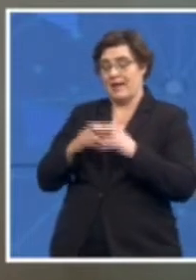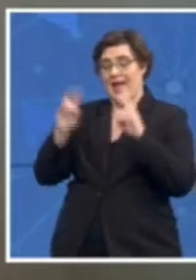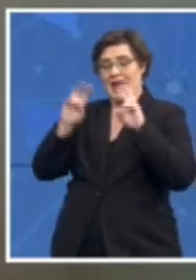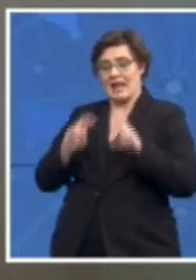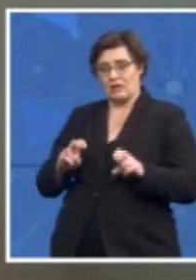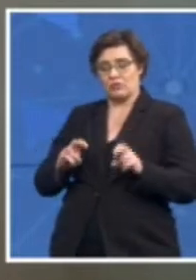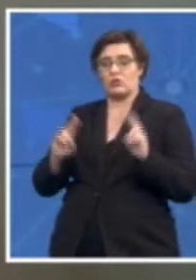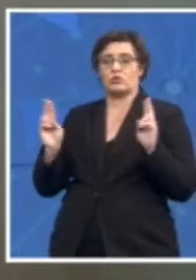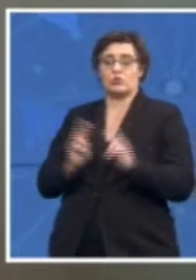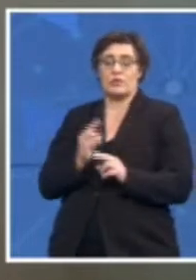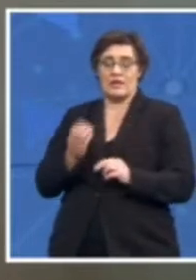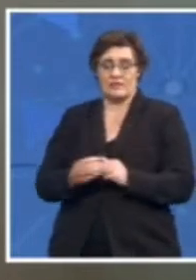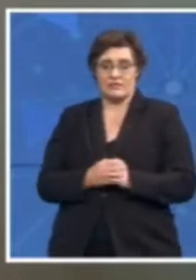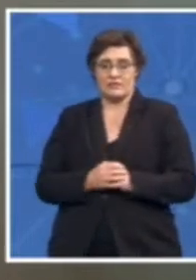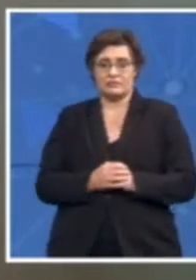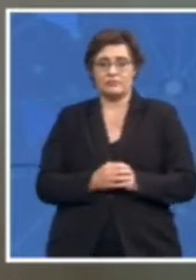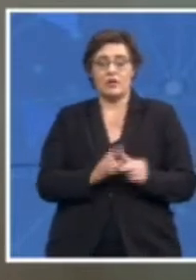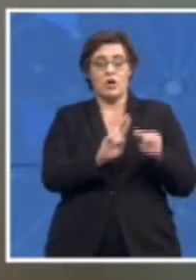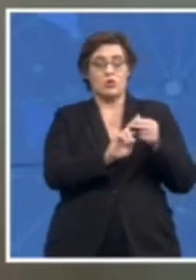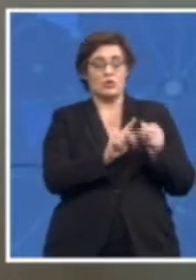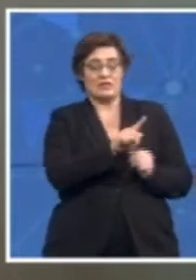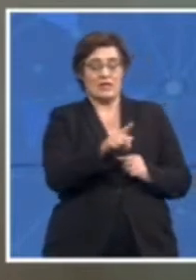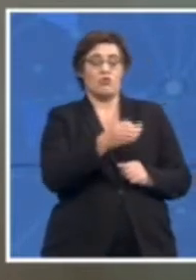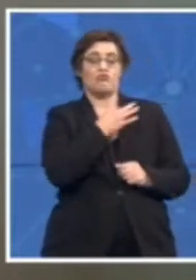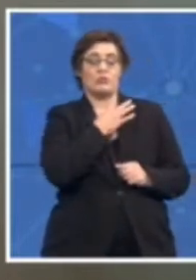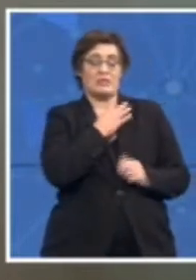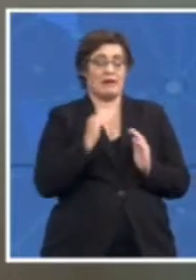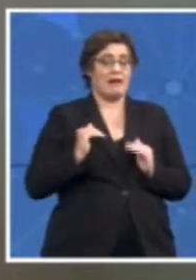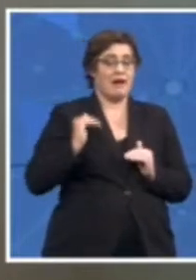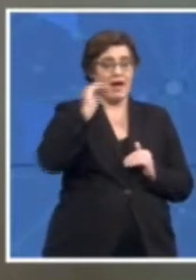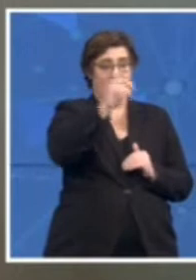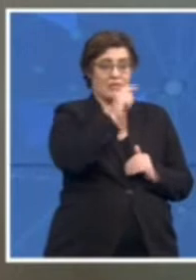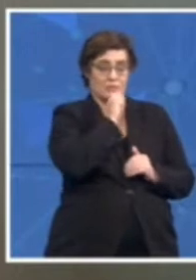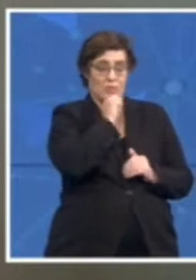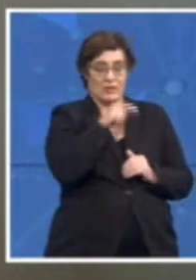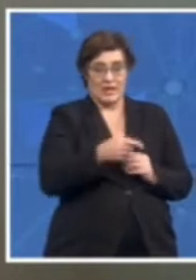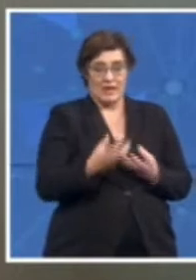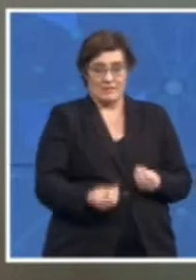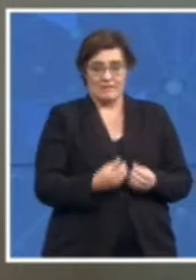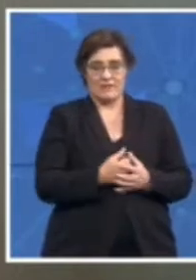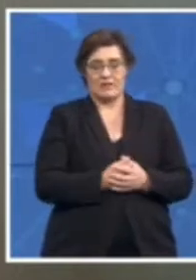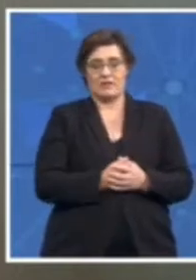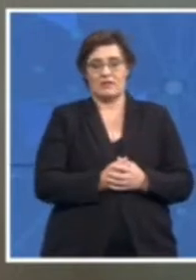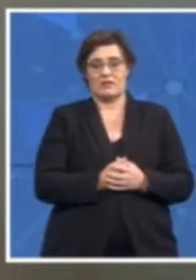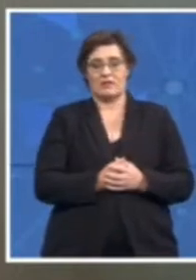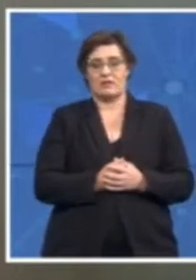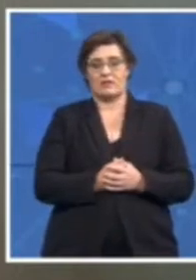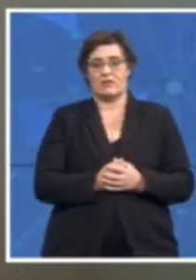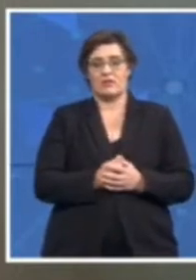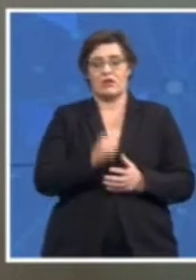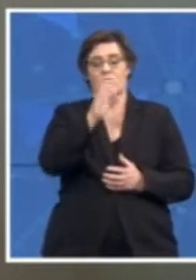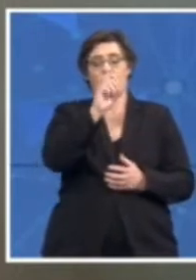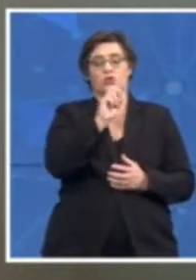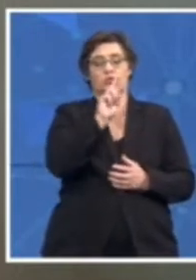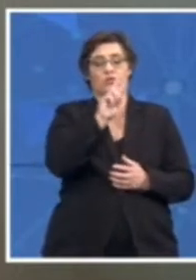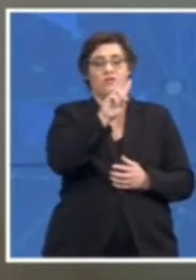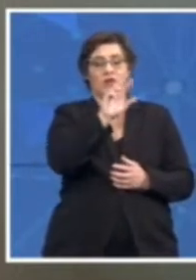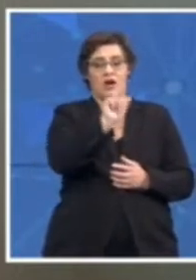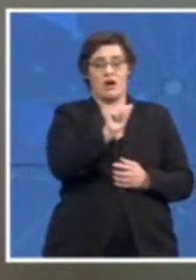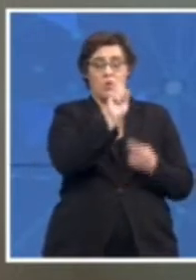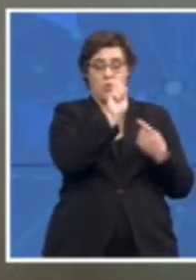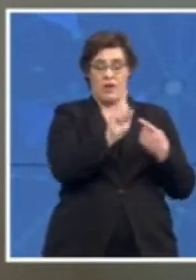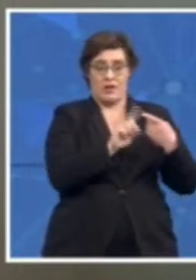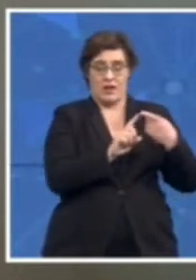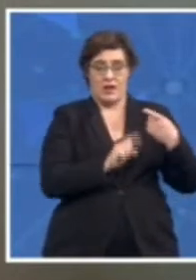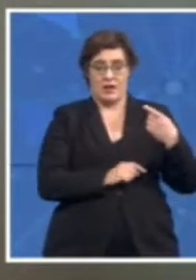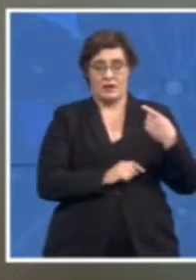at high risk this morning. Our Duva 1, which has still that high pressure